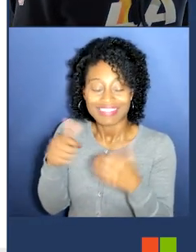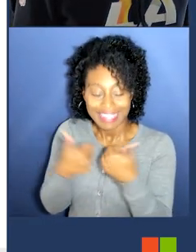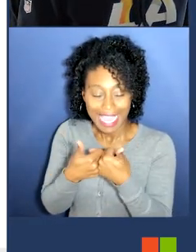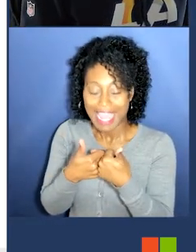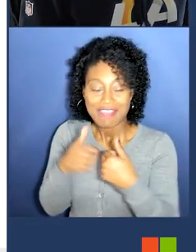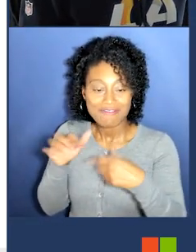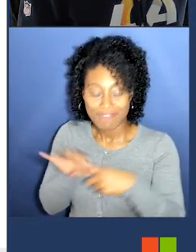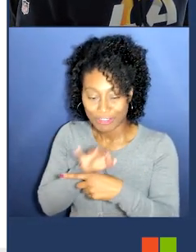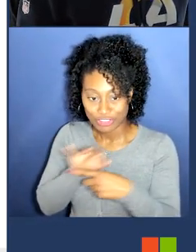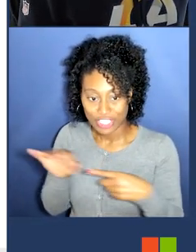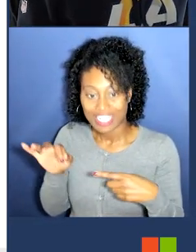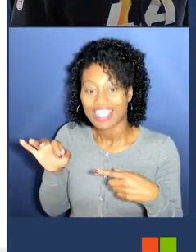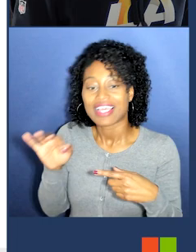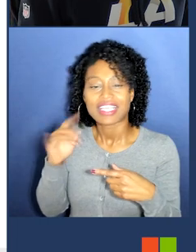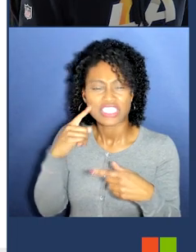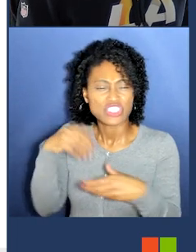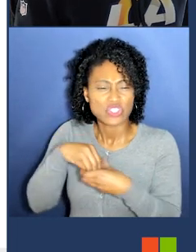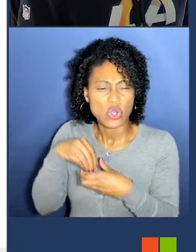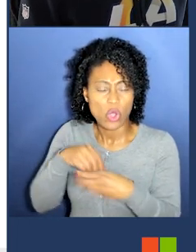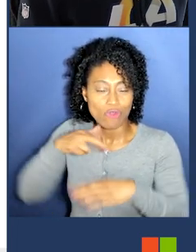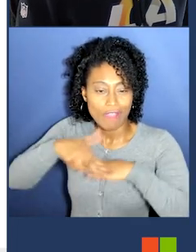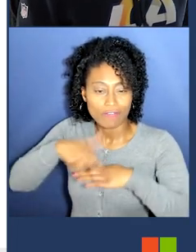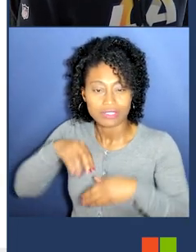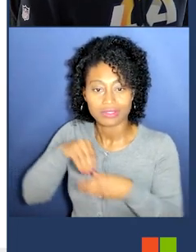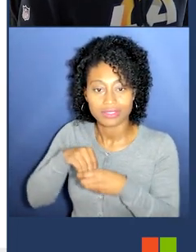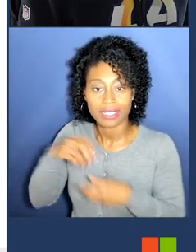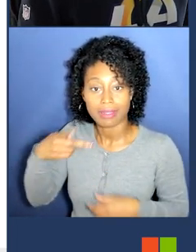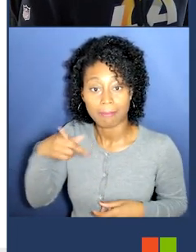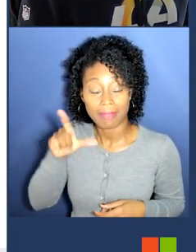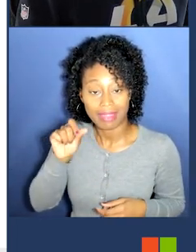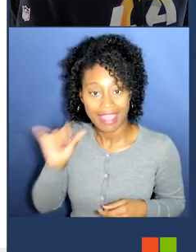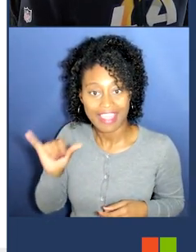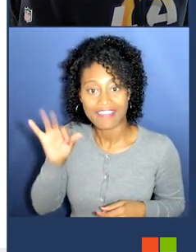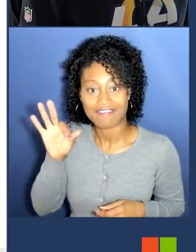within PlayFab. So this is